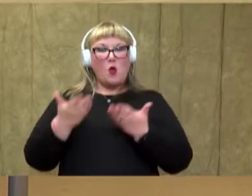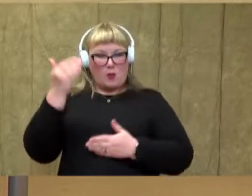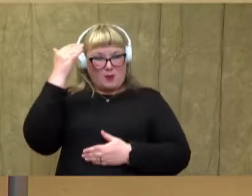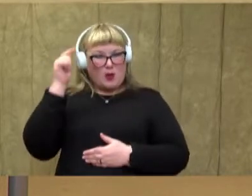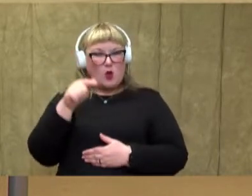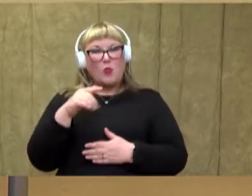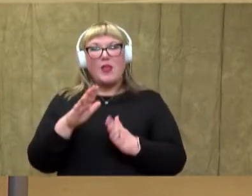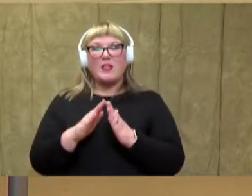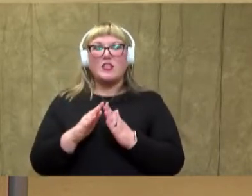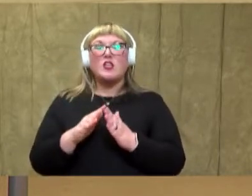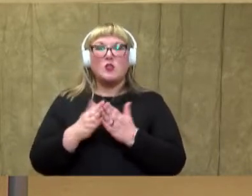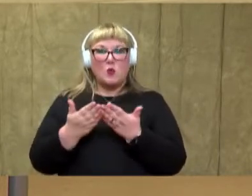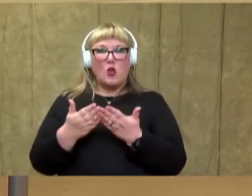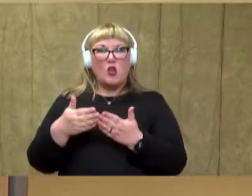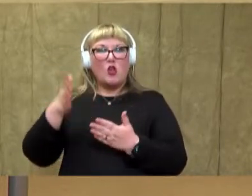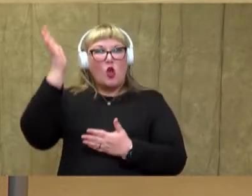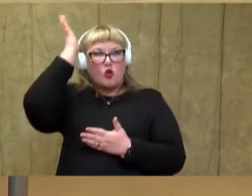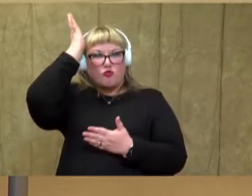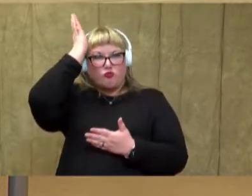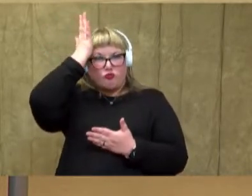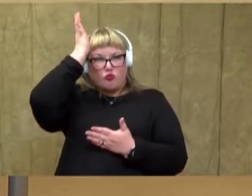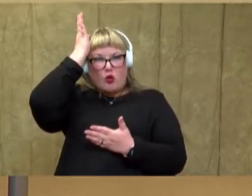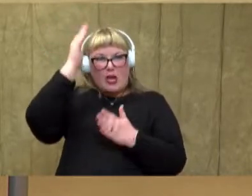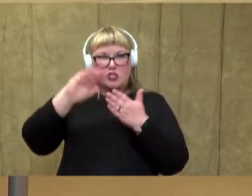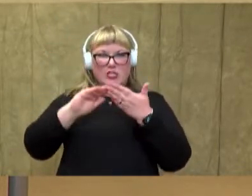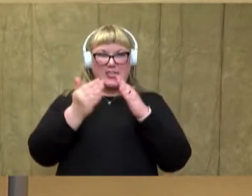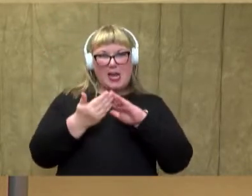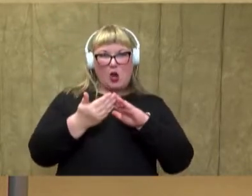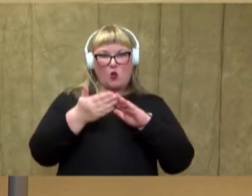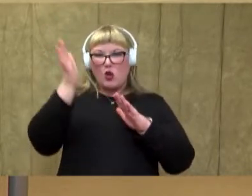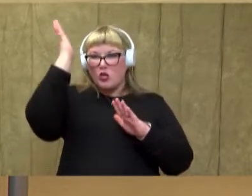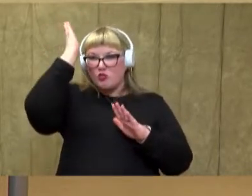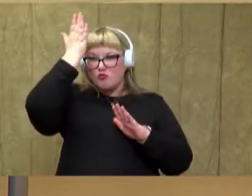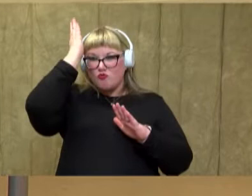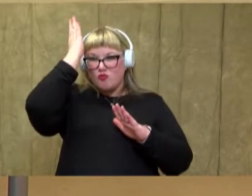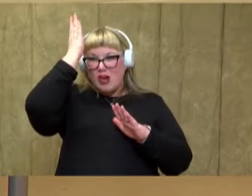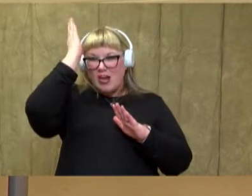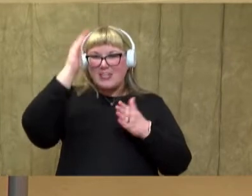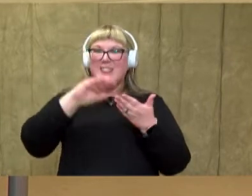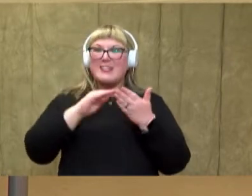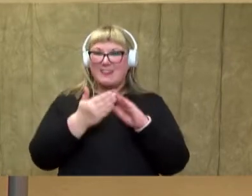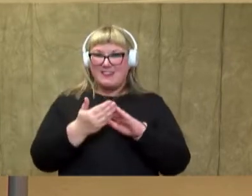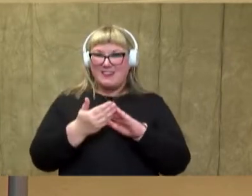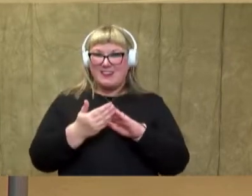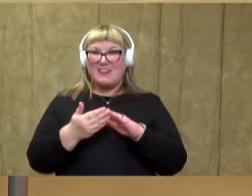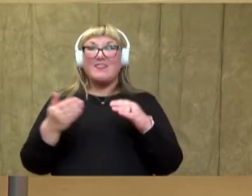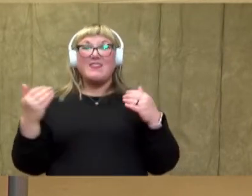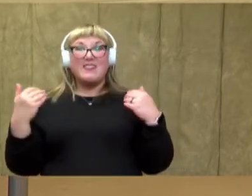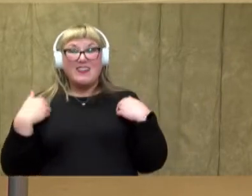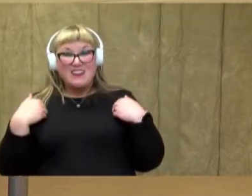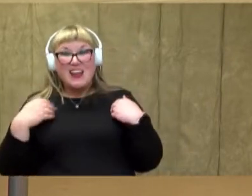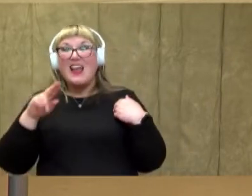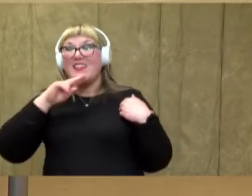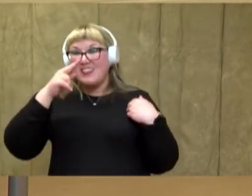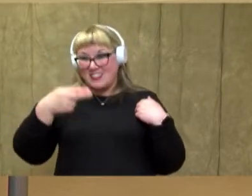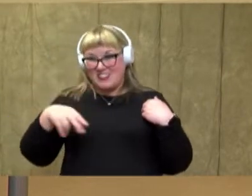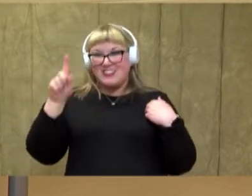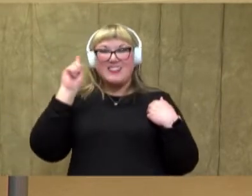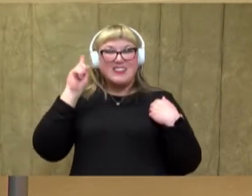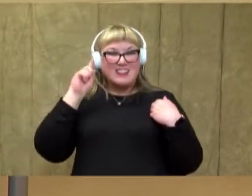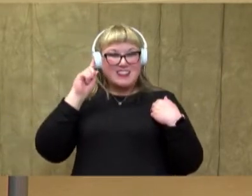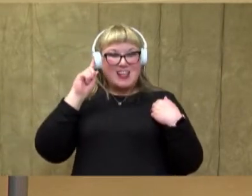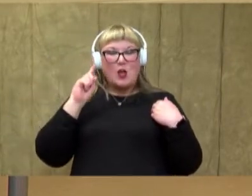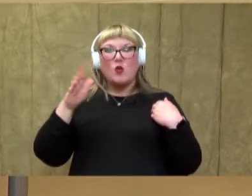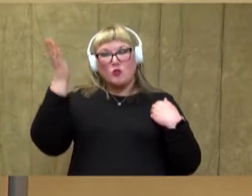you, Trashy Town. Yes, also even in this book, it has the sh sound within